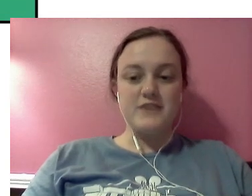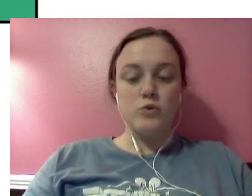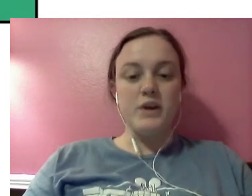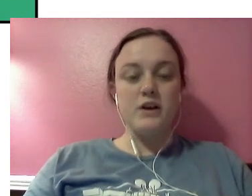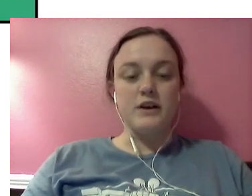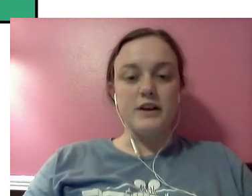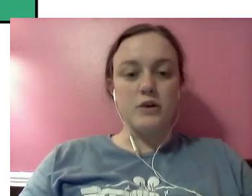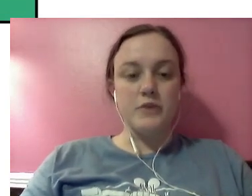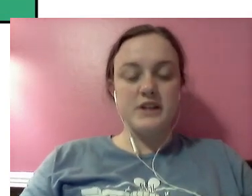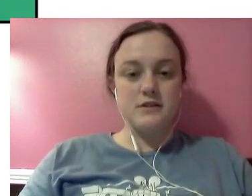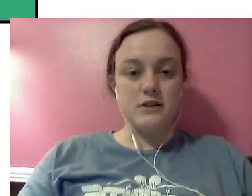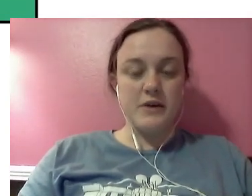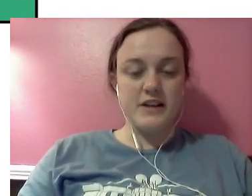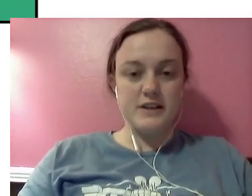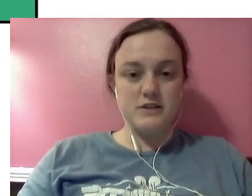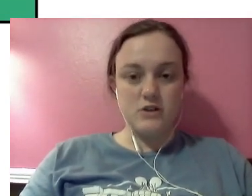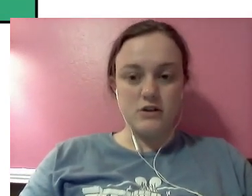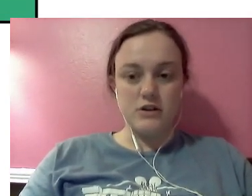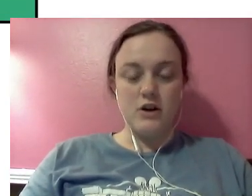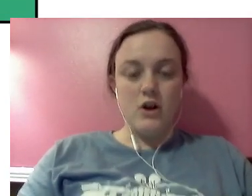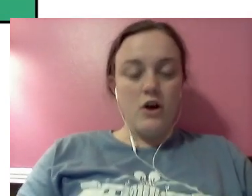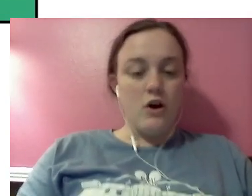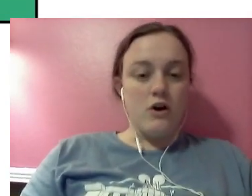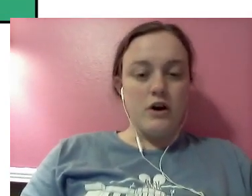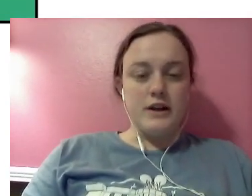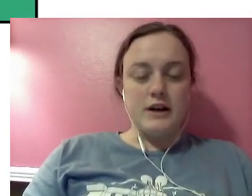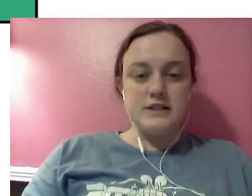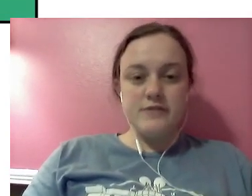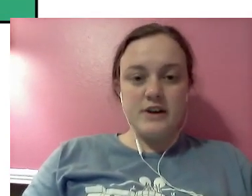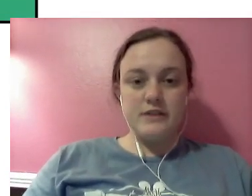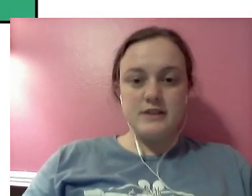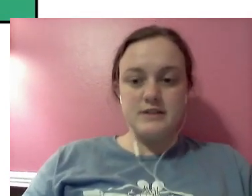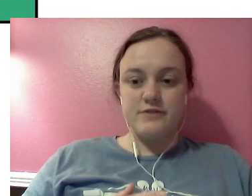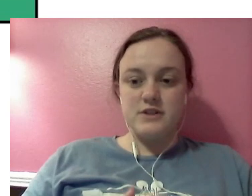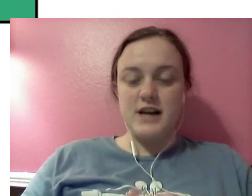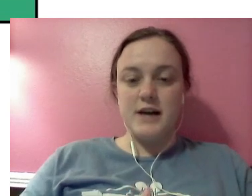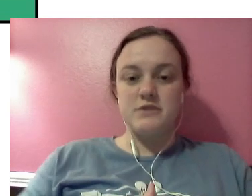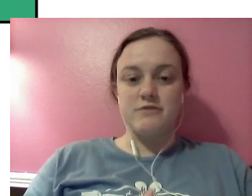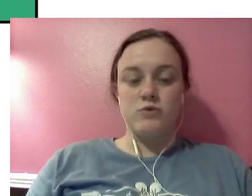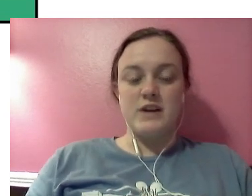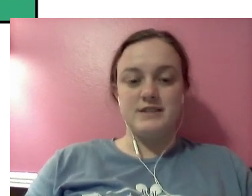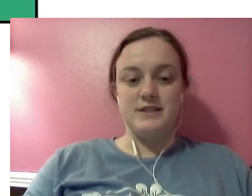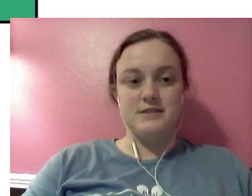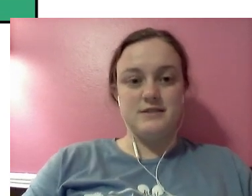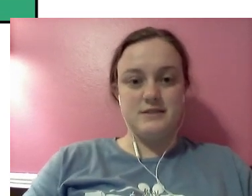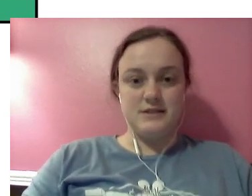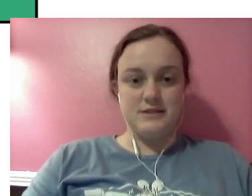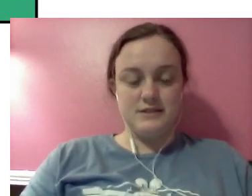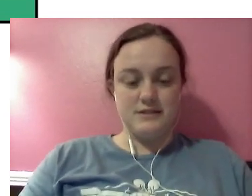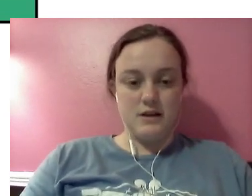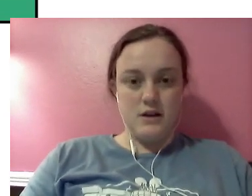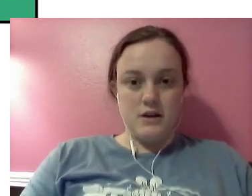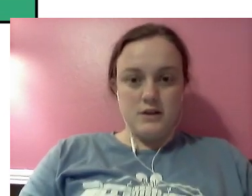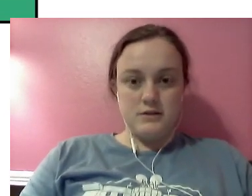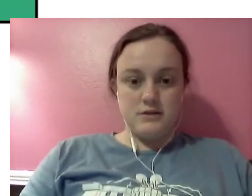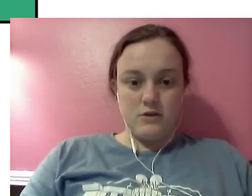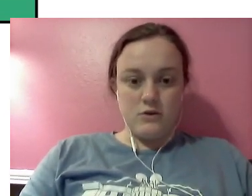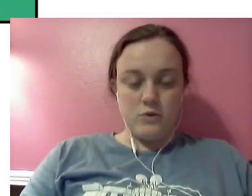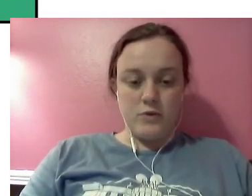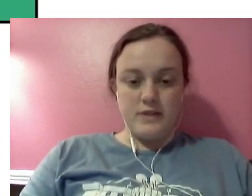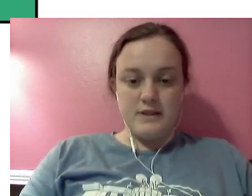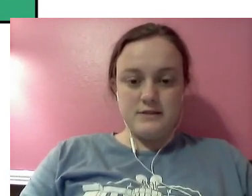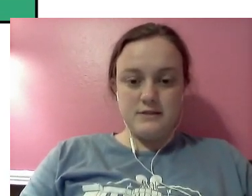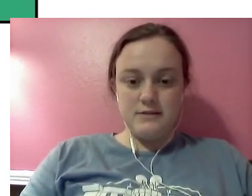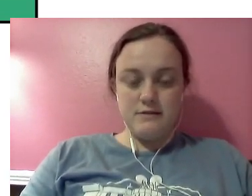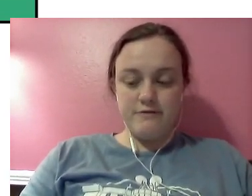Okay, so we are going to go ahead and get started on identifying these different types of residences.